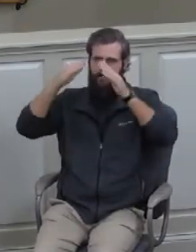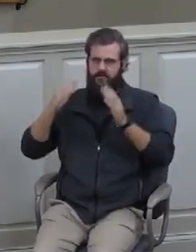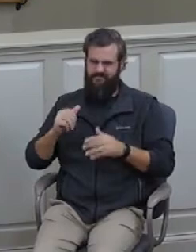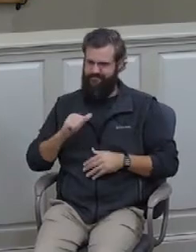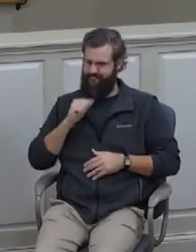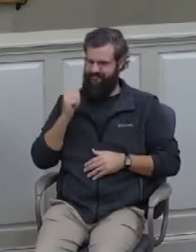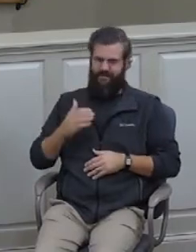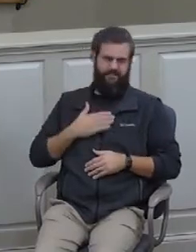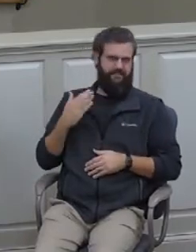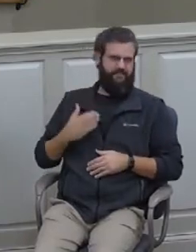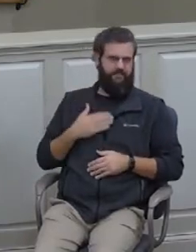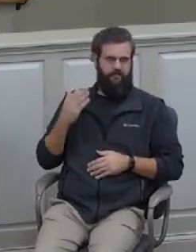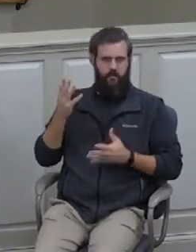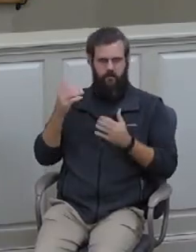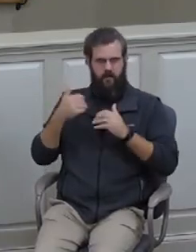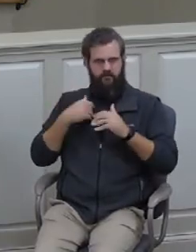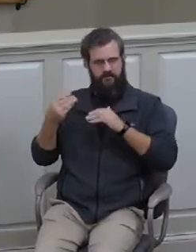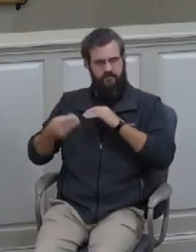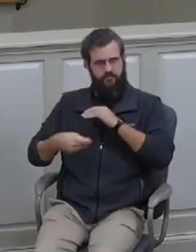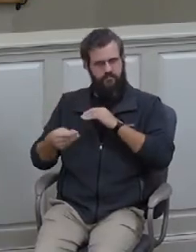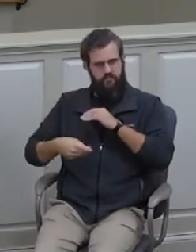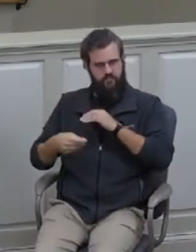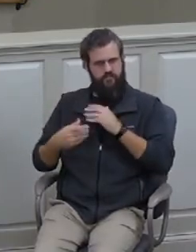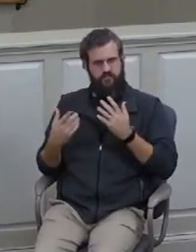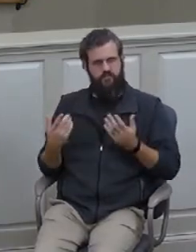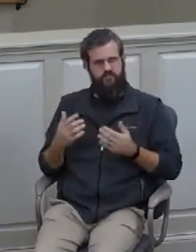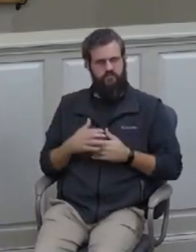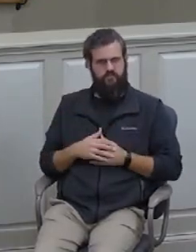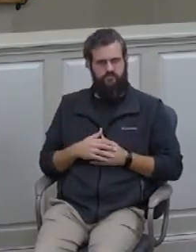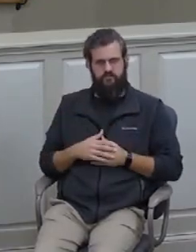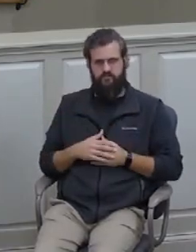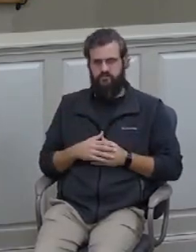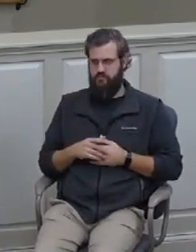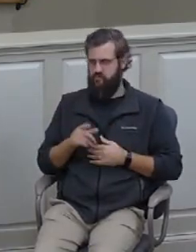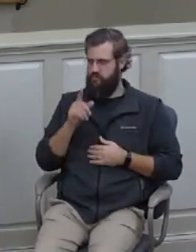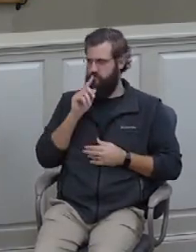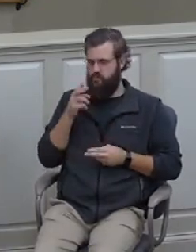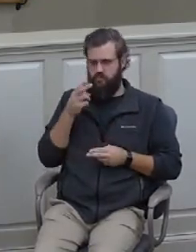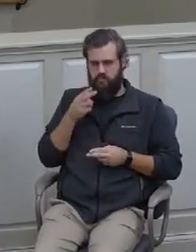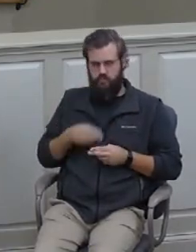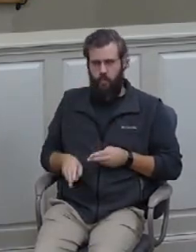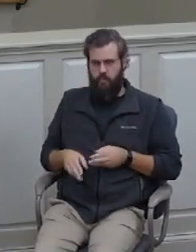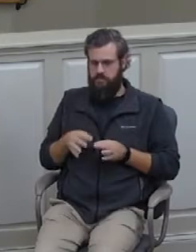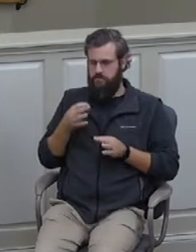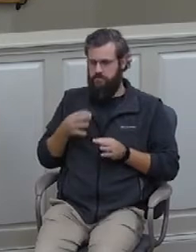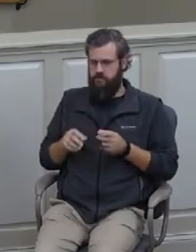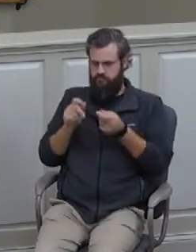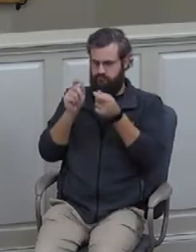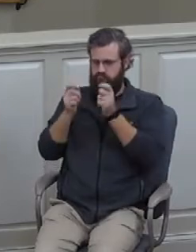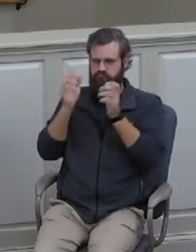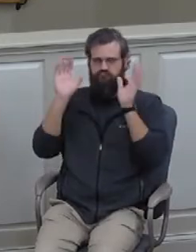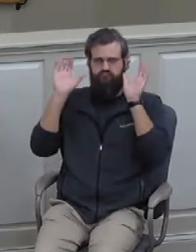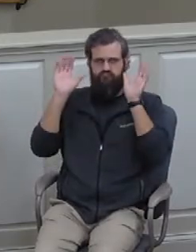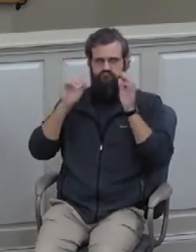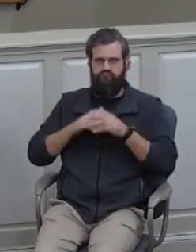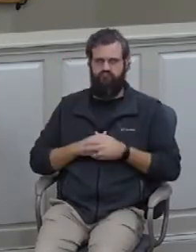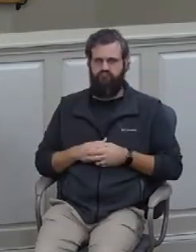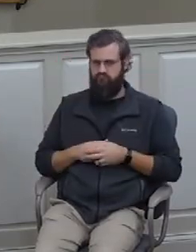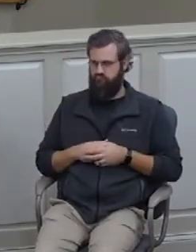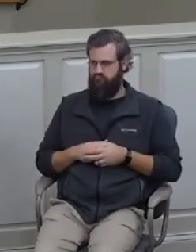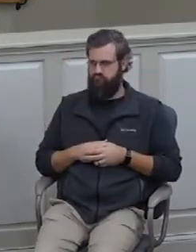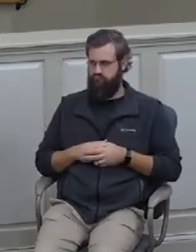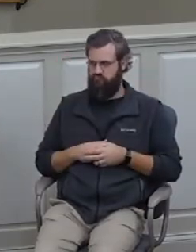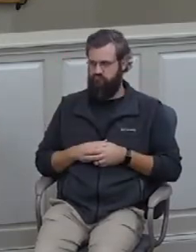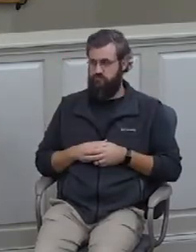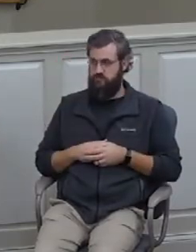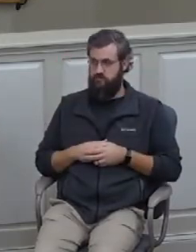to have some input into those types of things. And it's just some real short, simple tweaking of the process. So